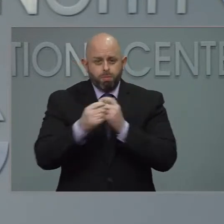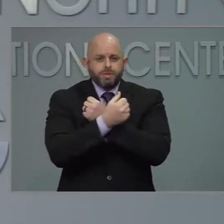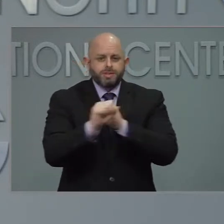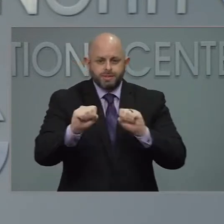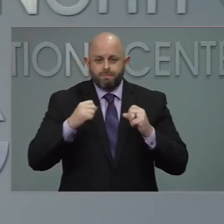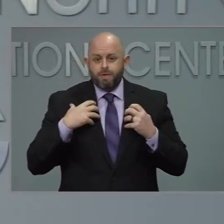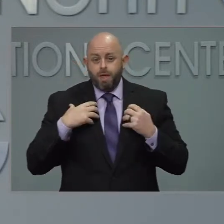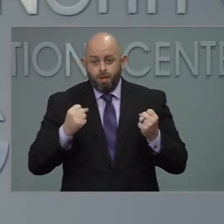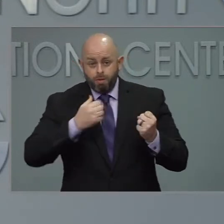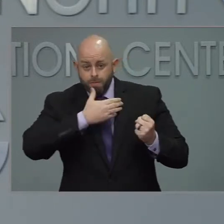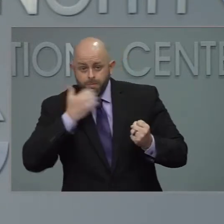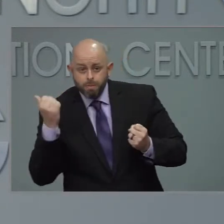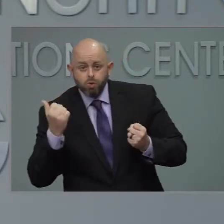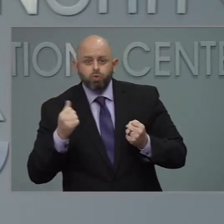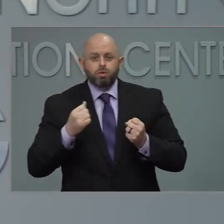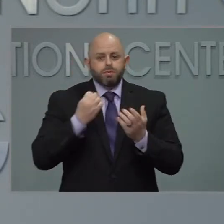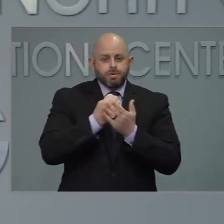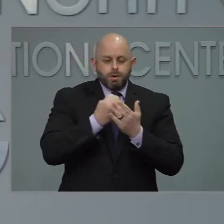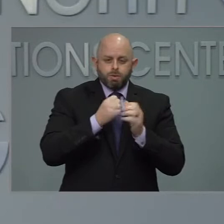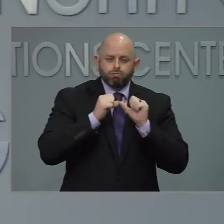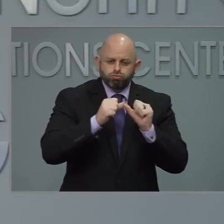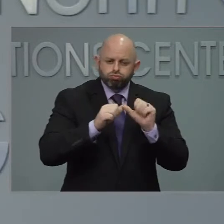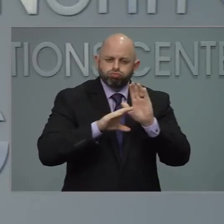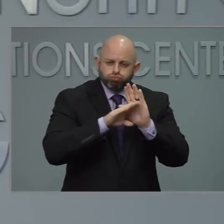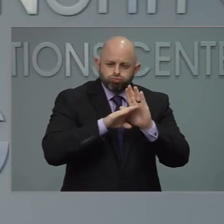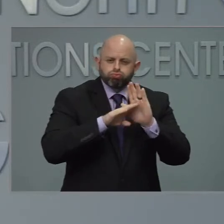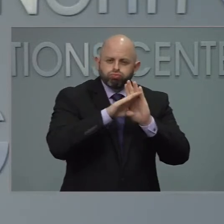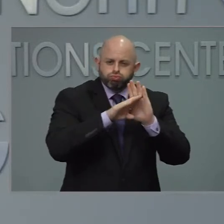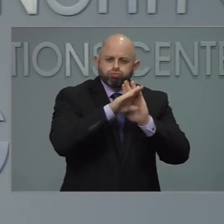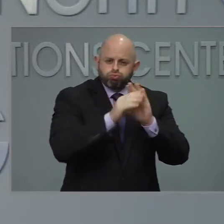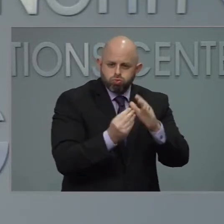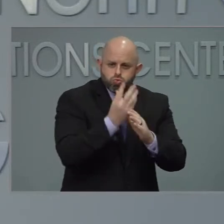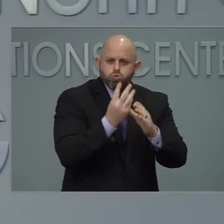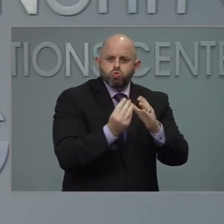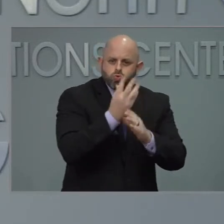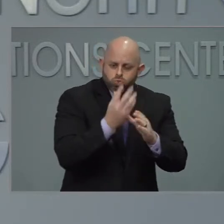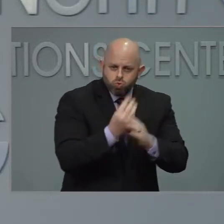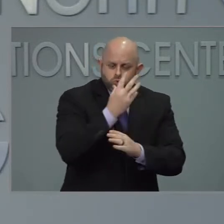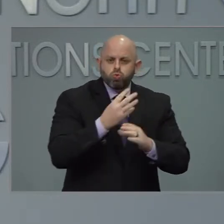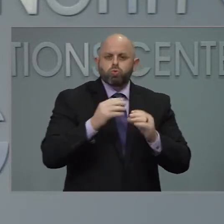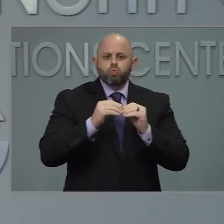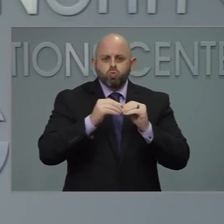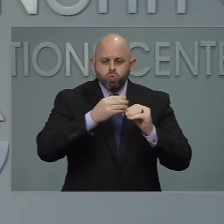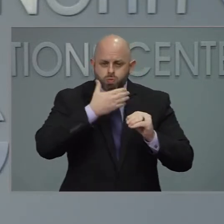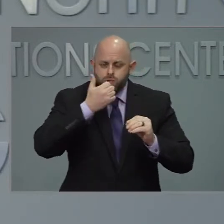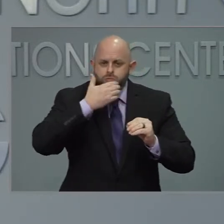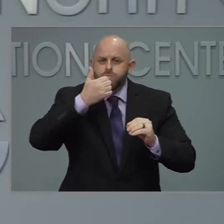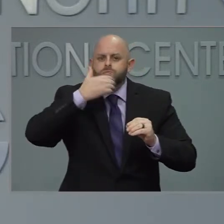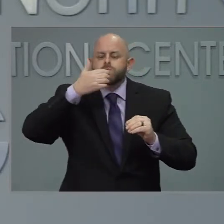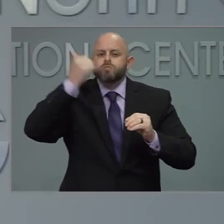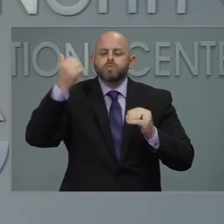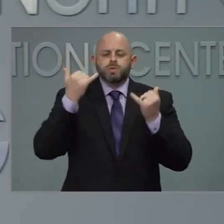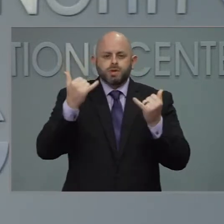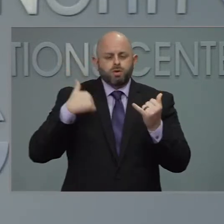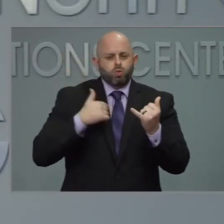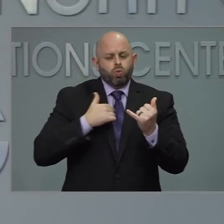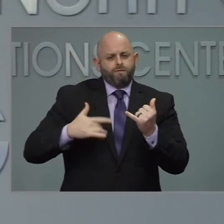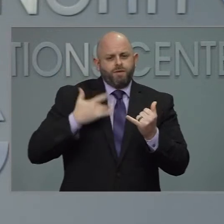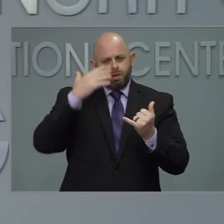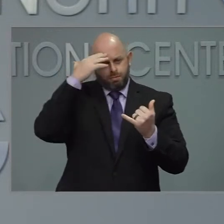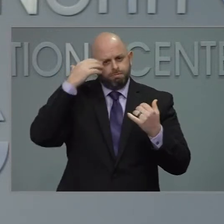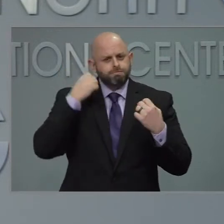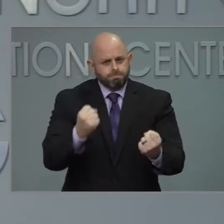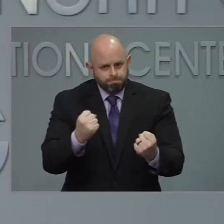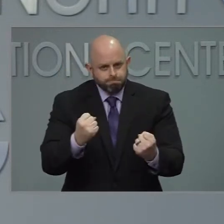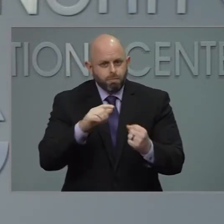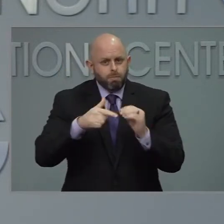state. Our economy is continuing to grow and moving in the right direction. So we feel confident about